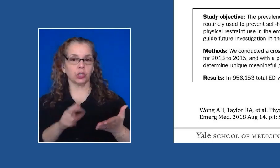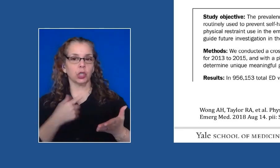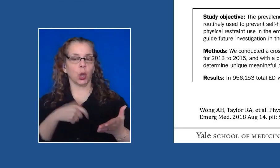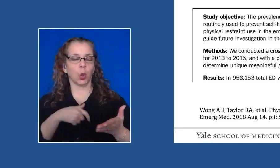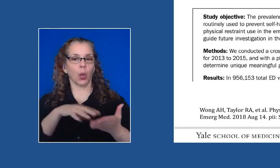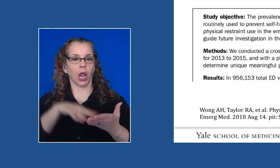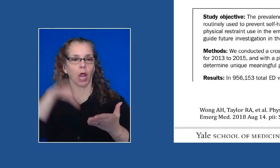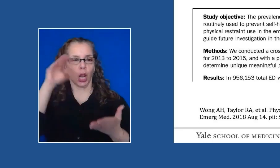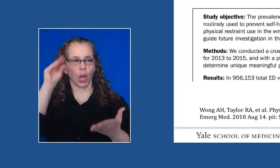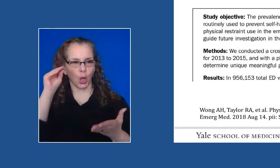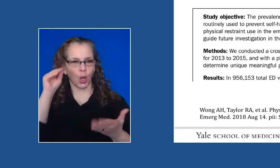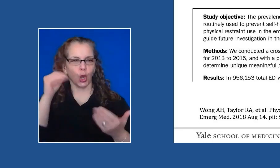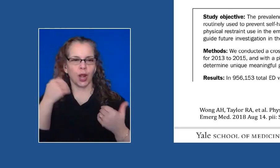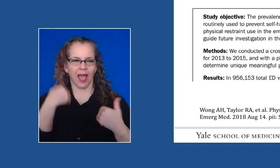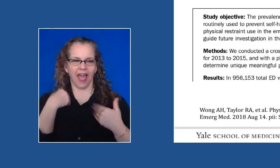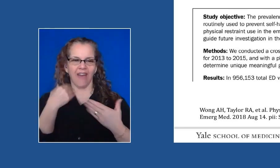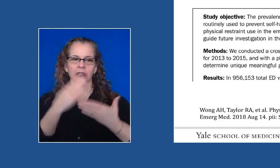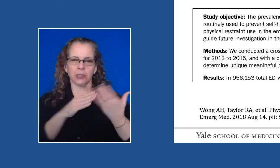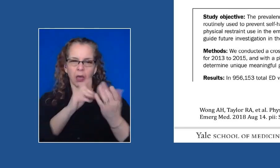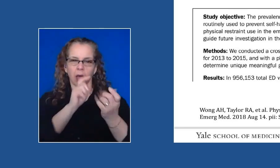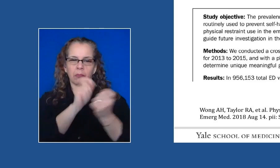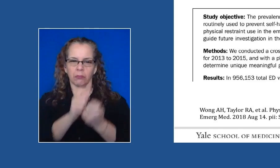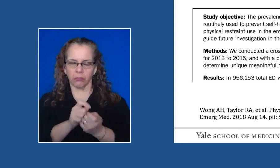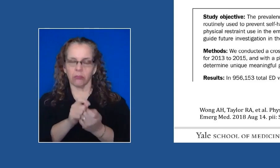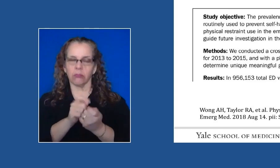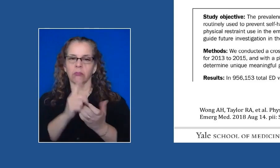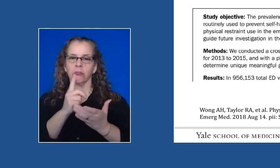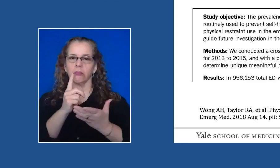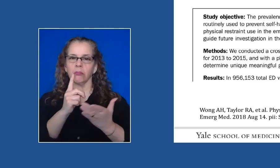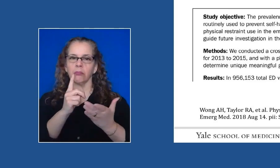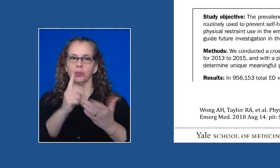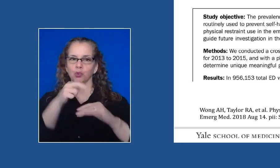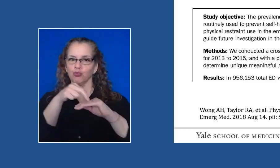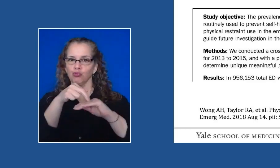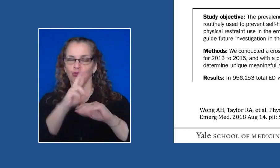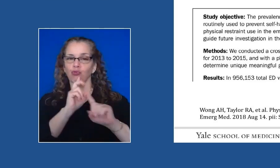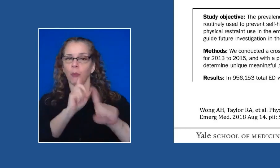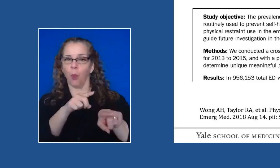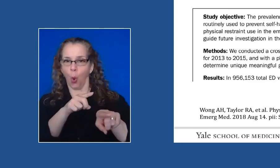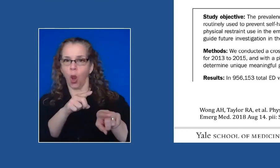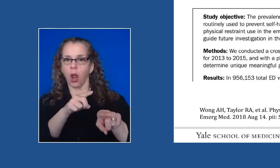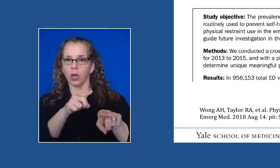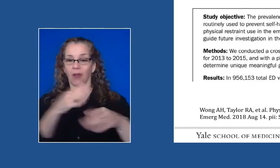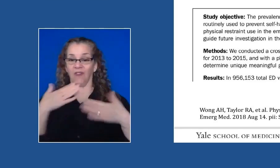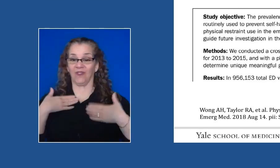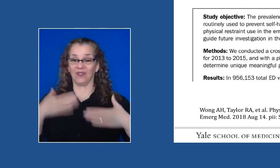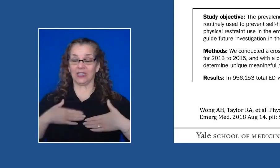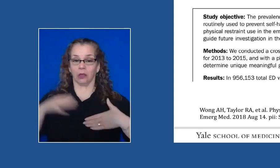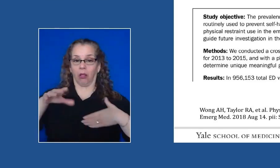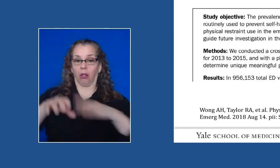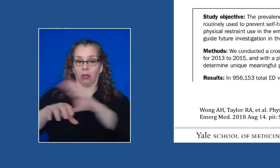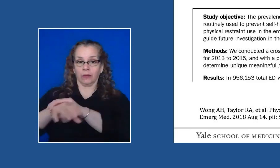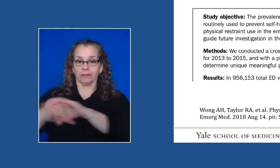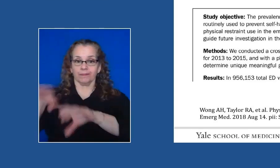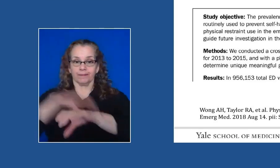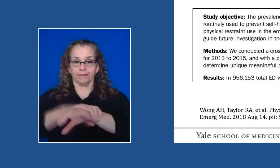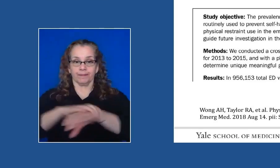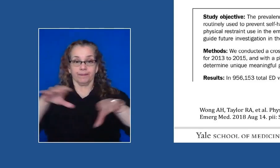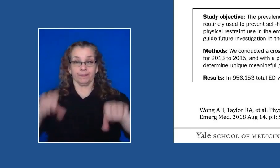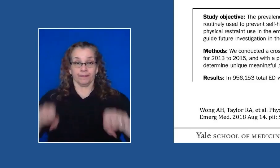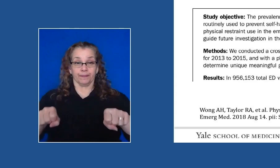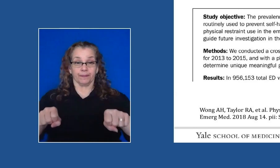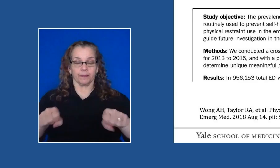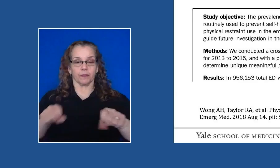and healthcare institutions to report numbers and frequencies of physical restraint use in the healthcare setting, there actually are not any